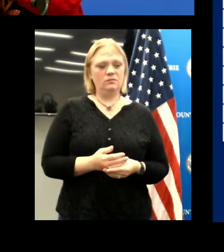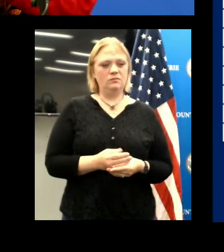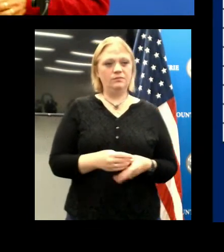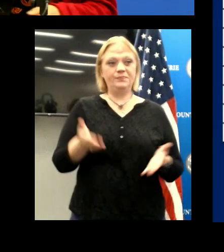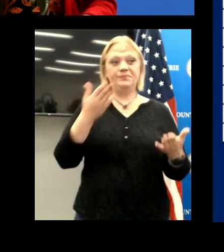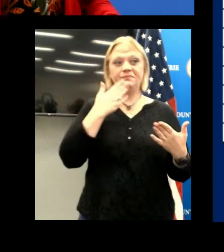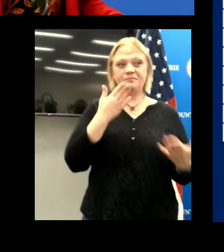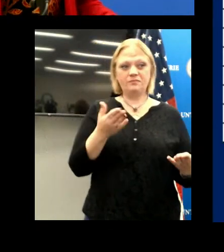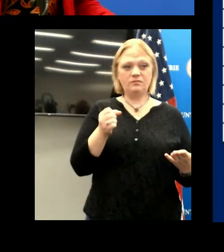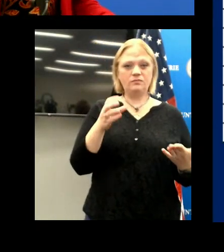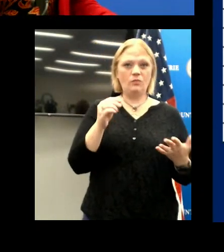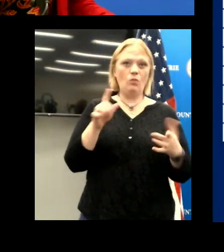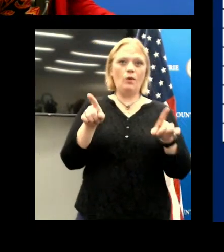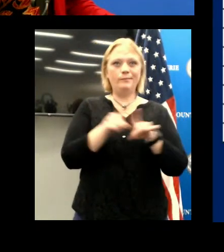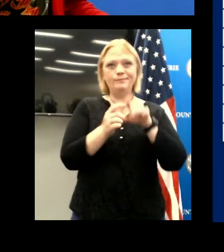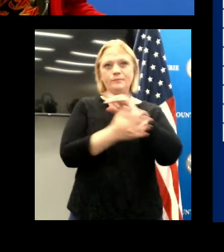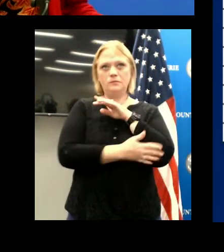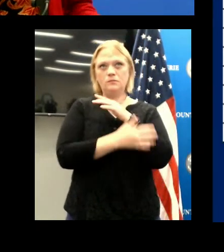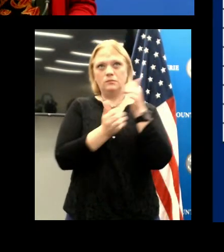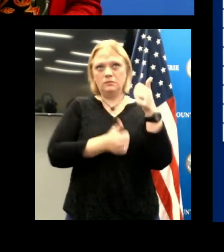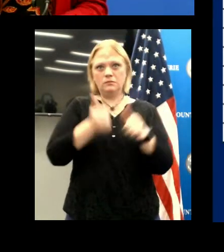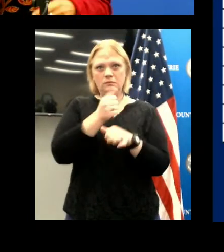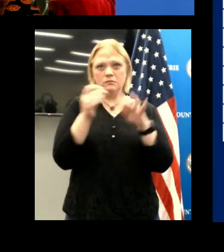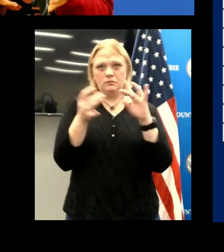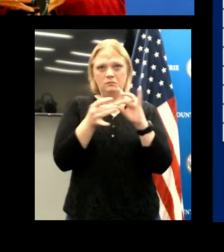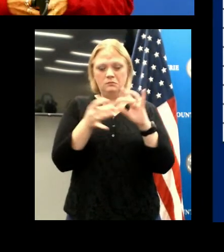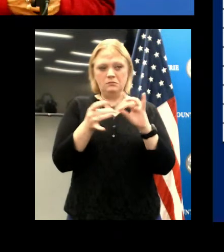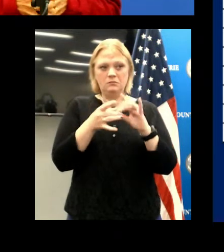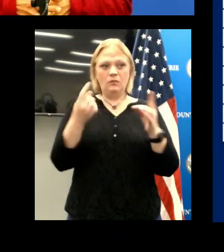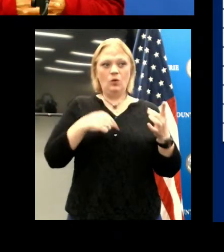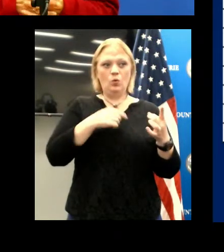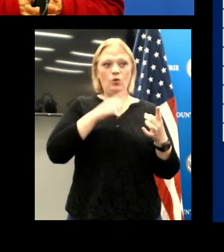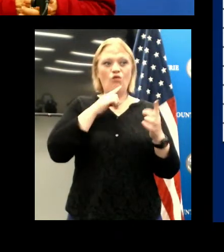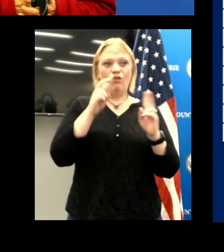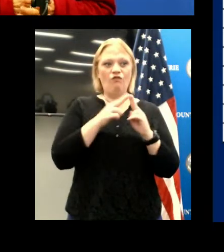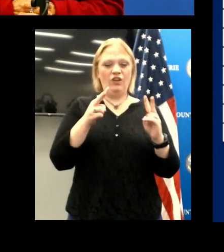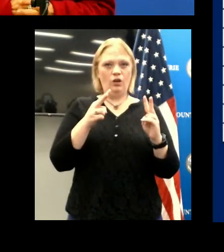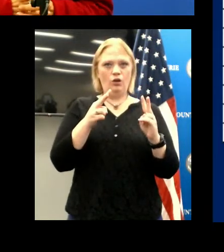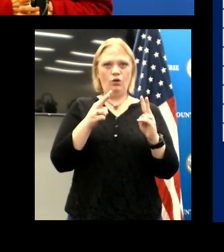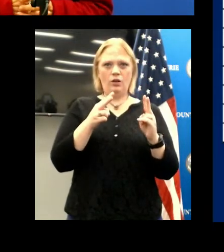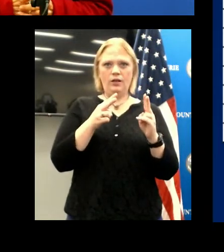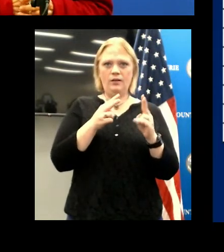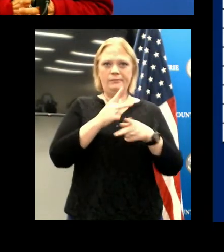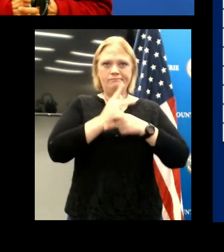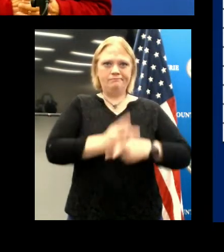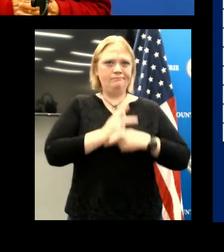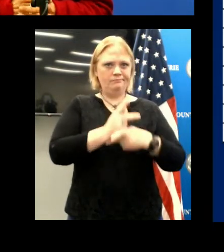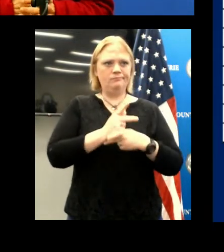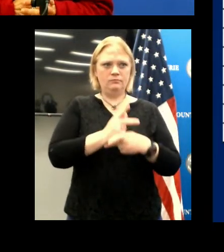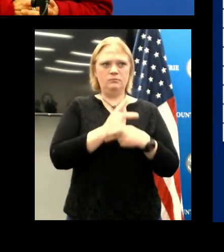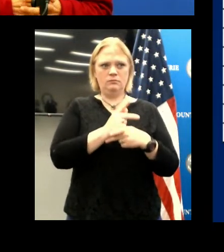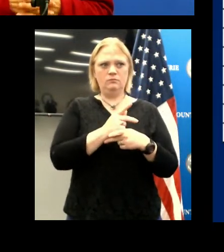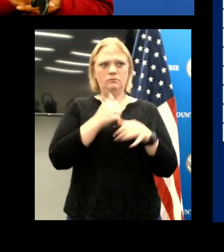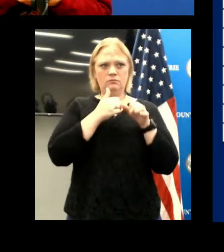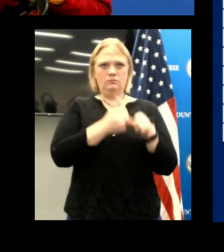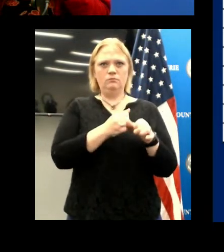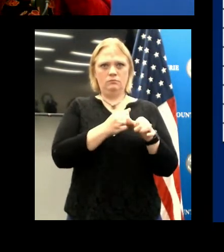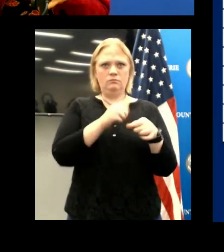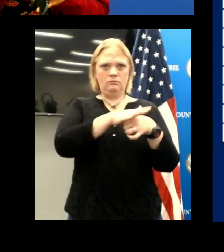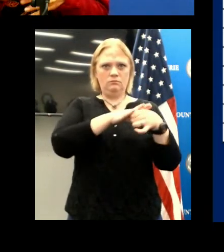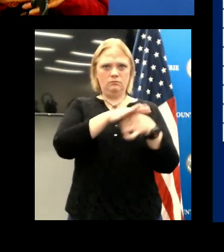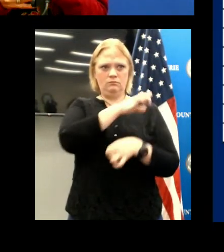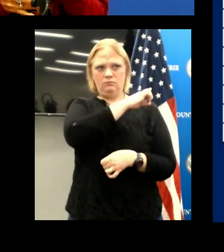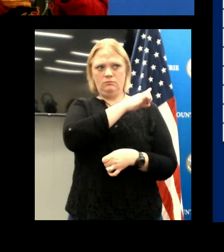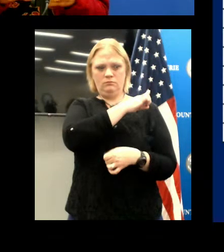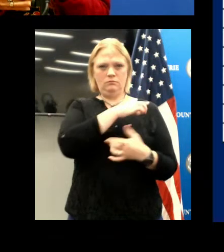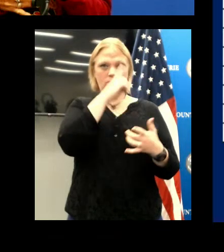Thanks. So as the county executive mentioned, that we are very closely following these zip codes that light up. Again, because we want